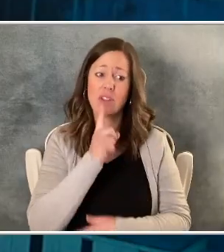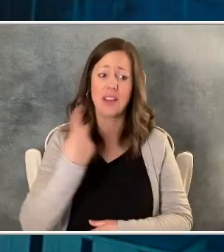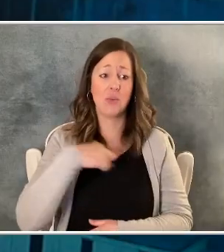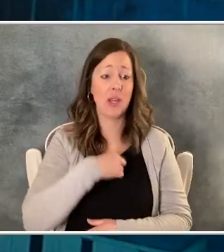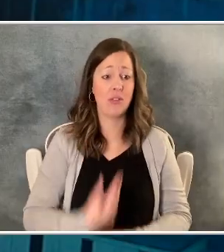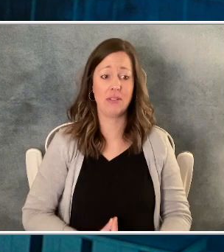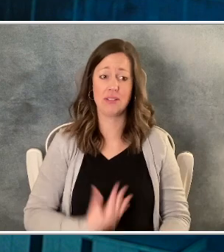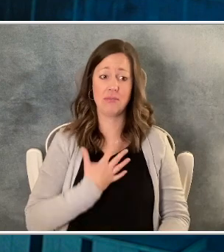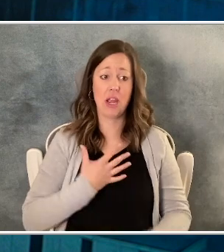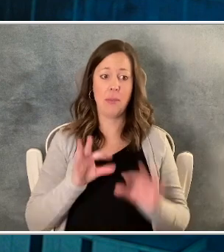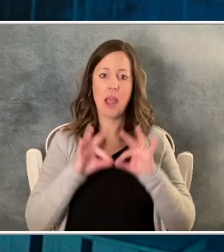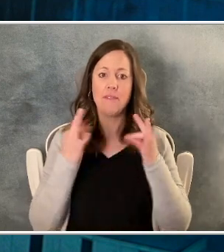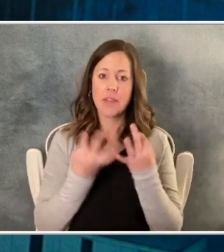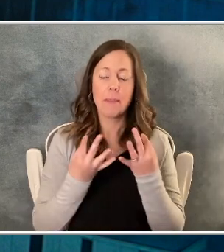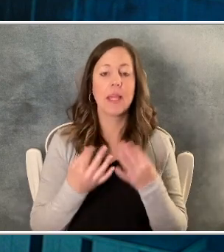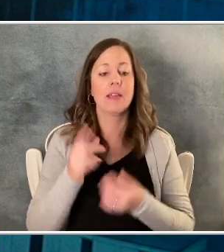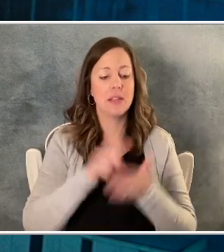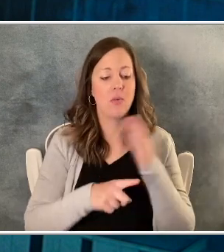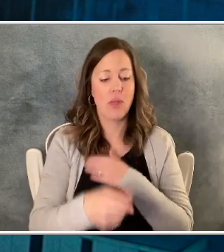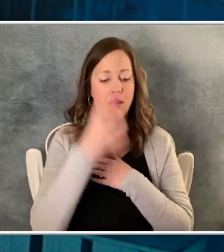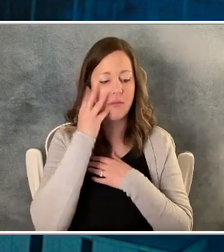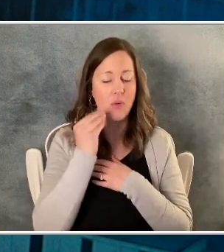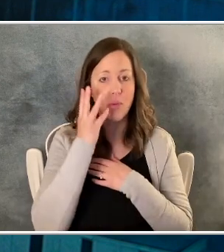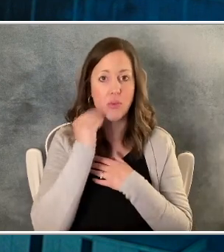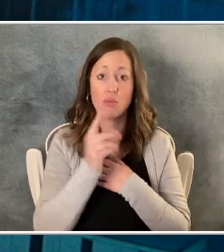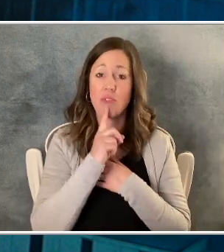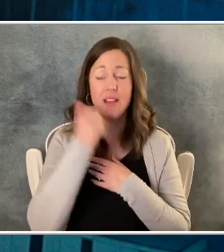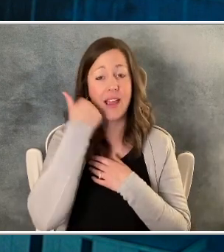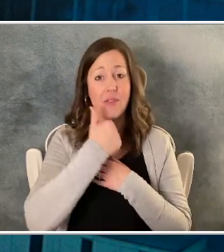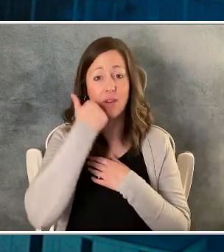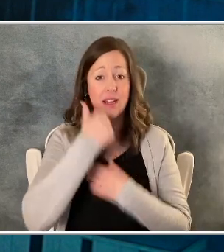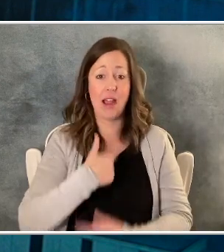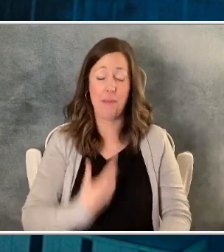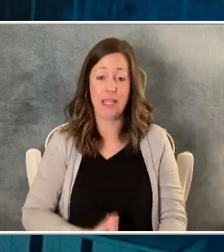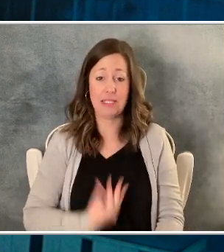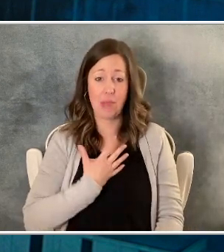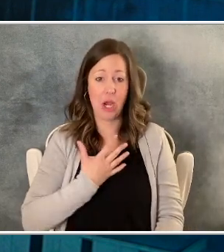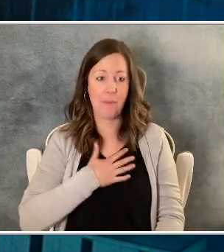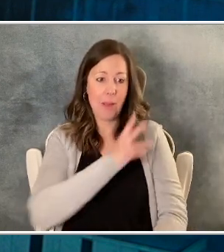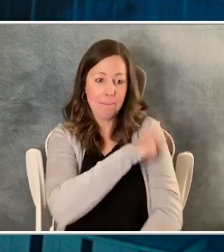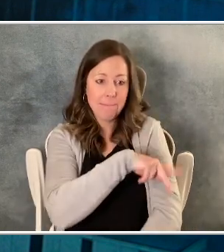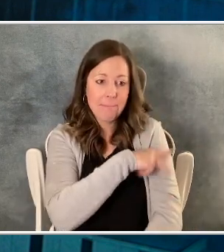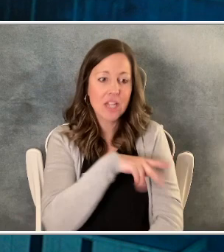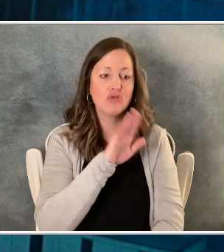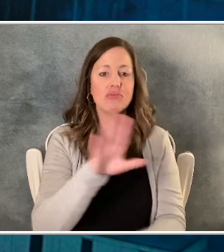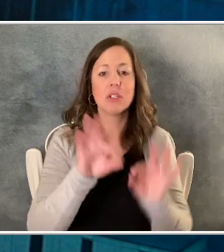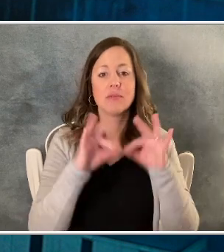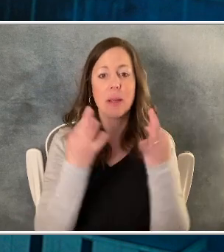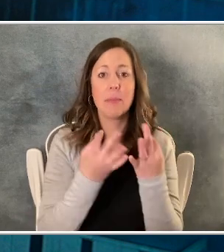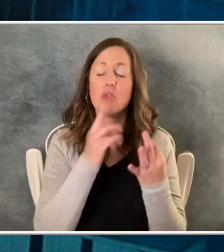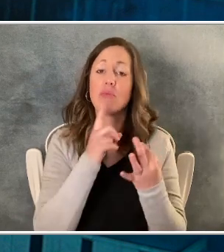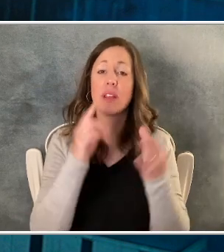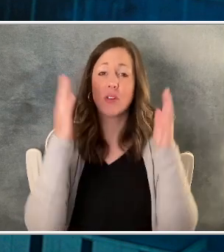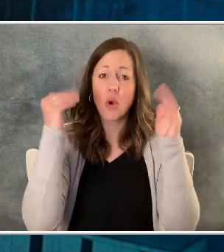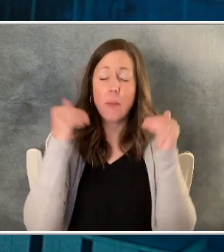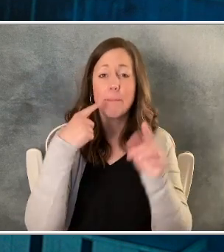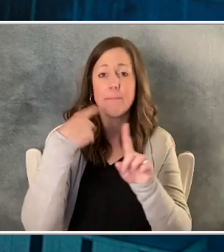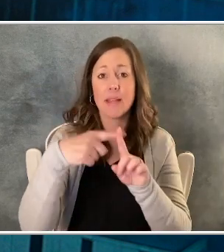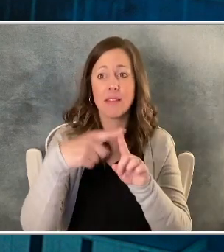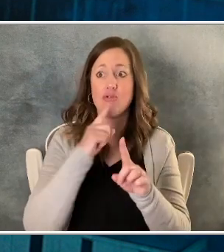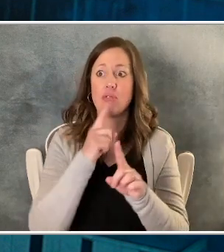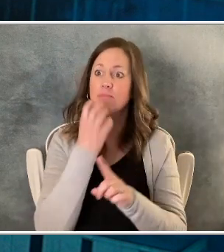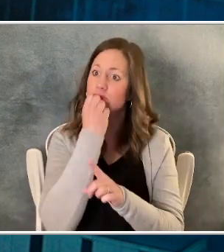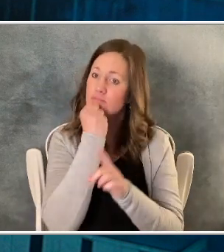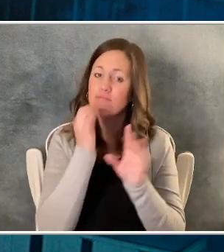go through. I just, every day I'm really inspired by my patients and their families. Hope and positivity are super important as they go through